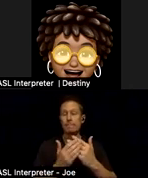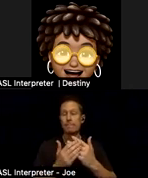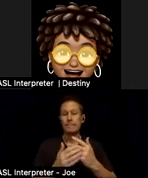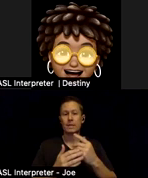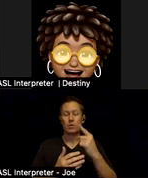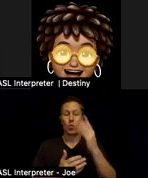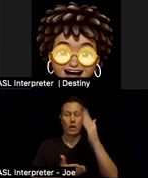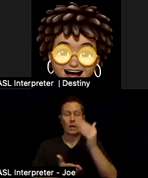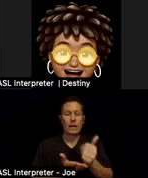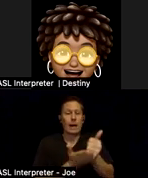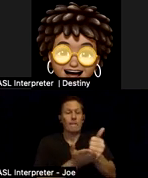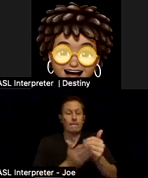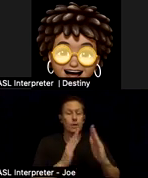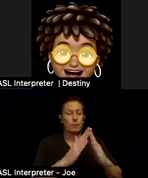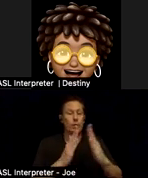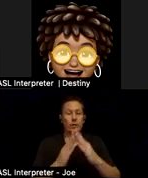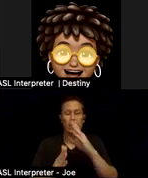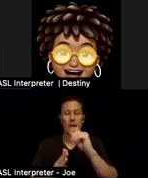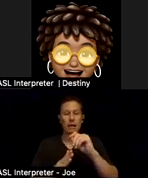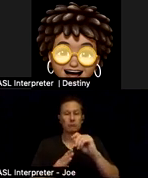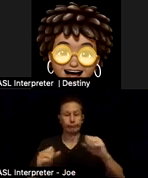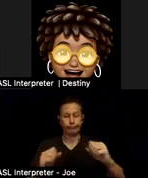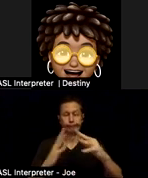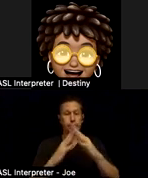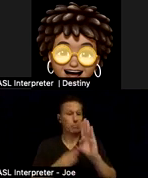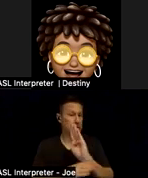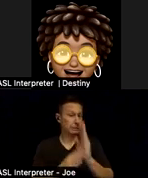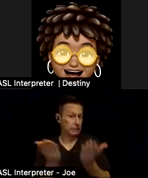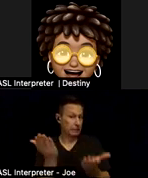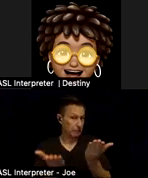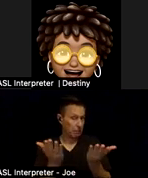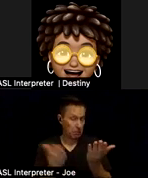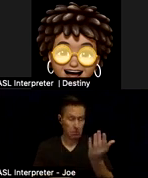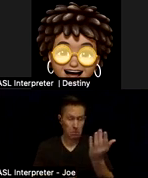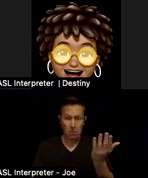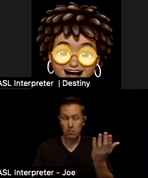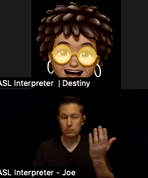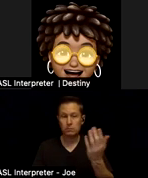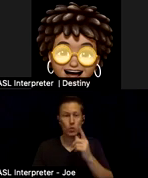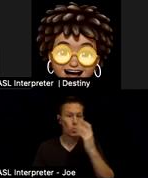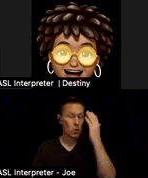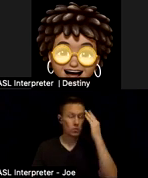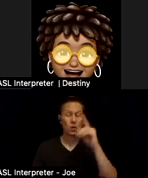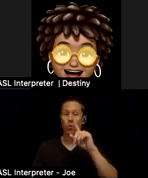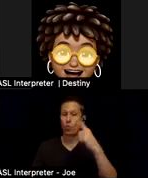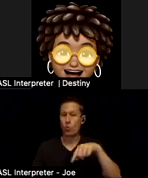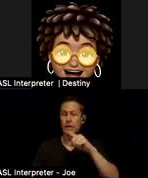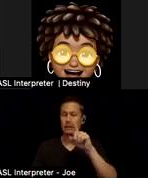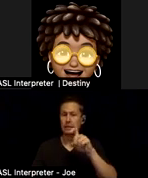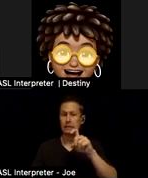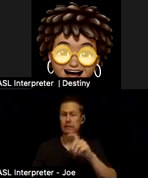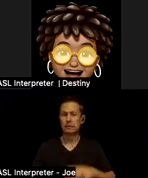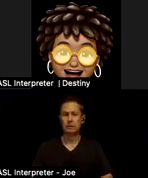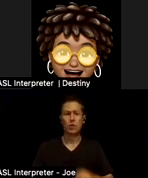your community and maybe even form a little business doing this because that is needed. That we do get a lot of people asking, you know, who can come